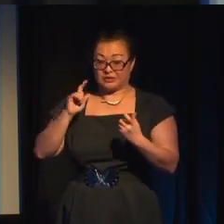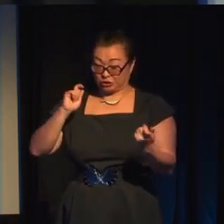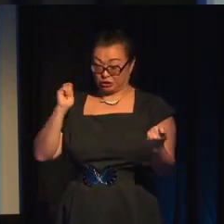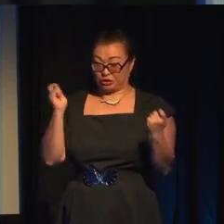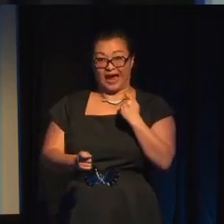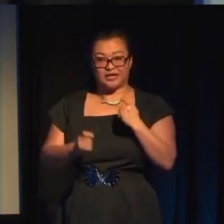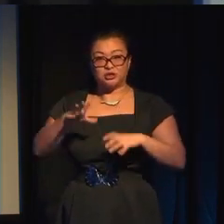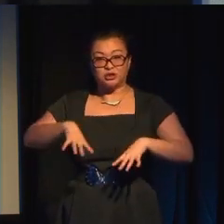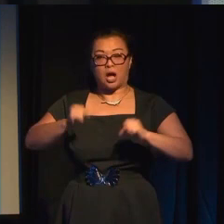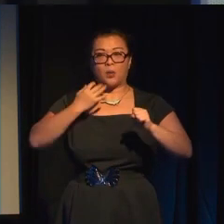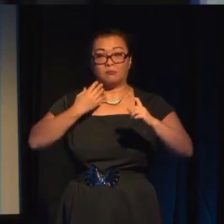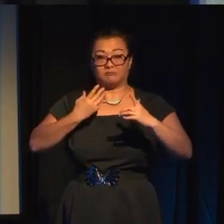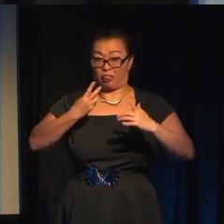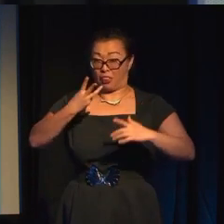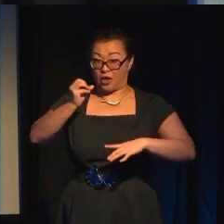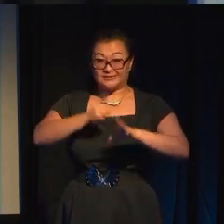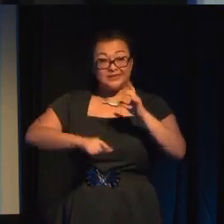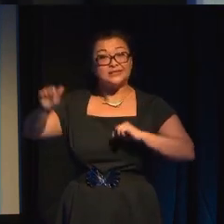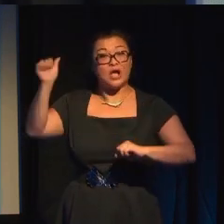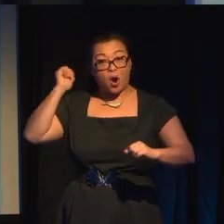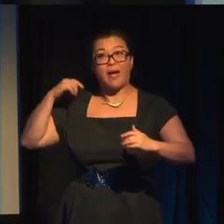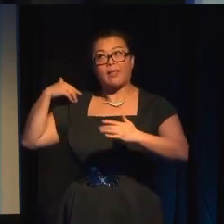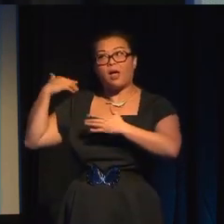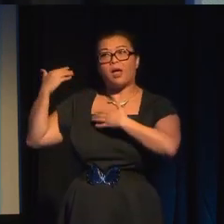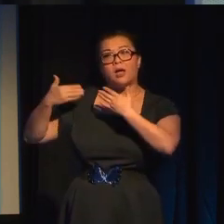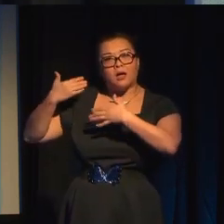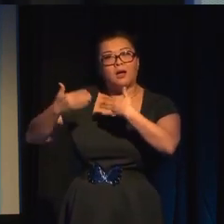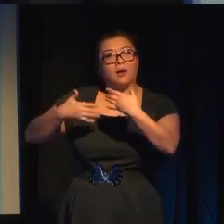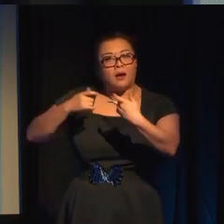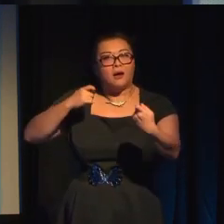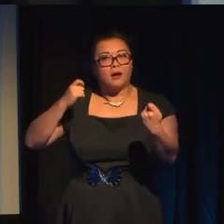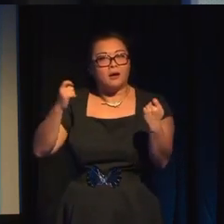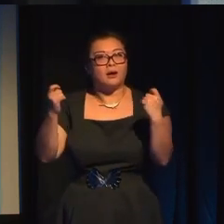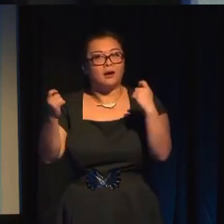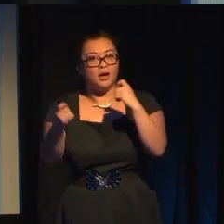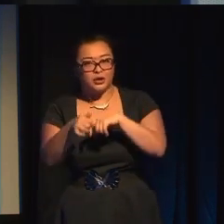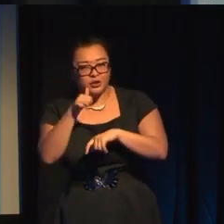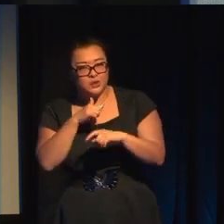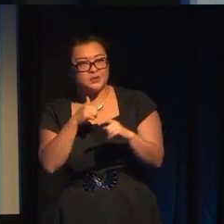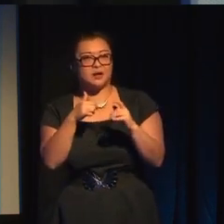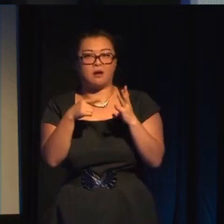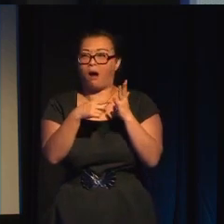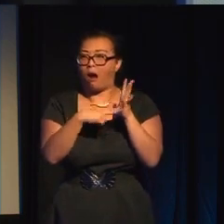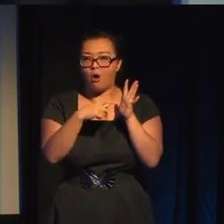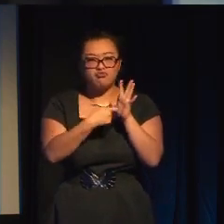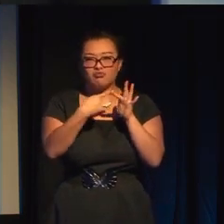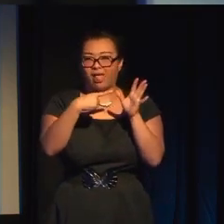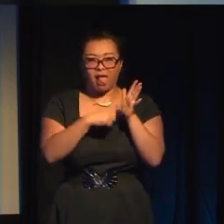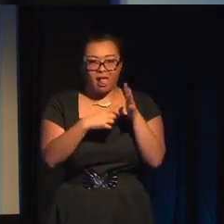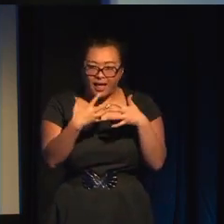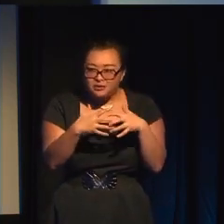into a modern domain using the power of the Unreal Engine in 3D. But at its